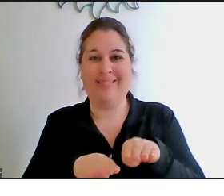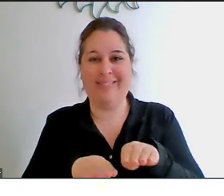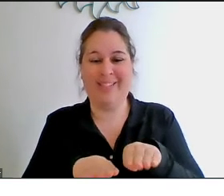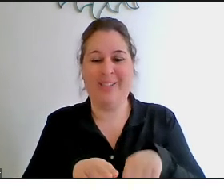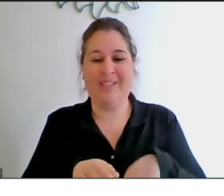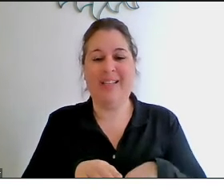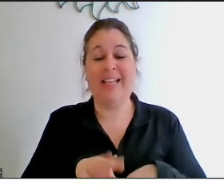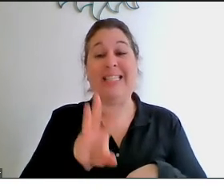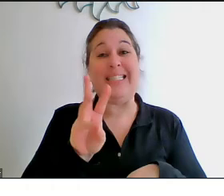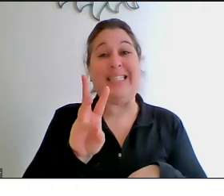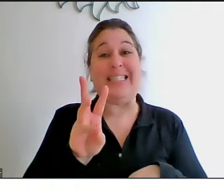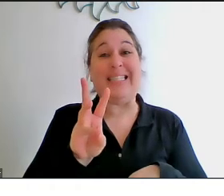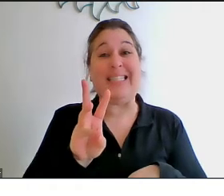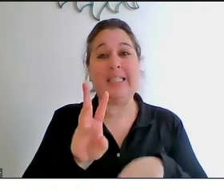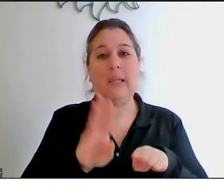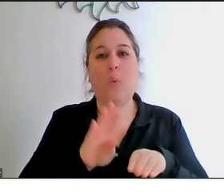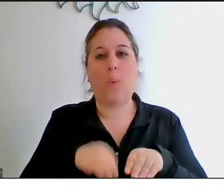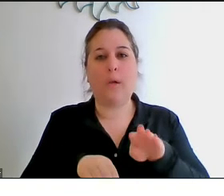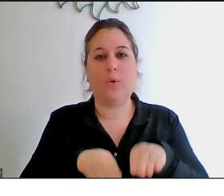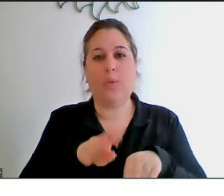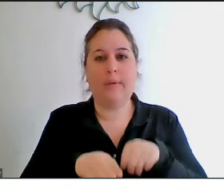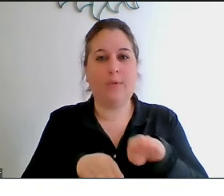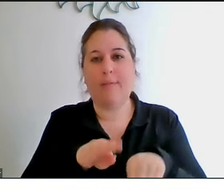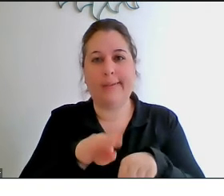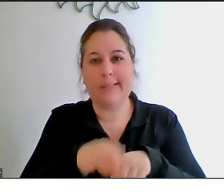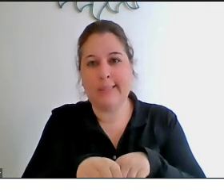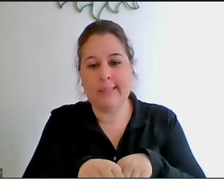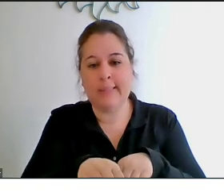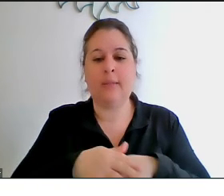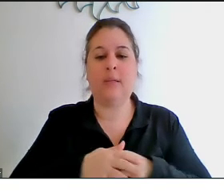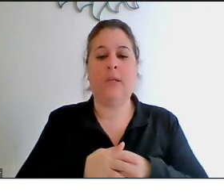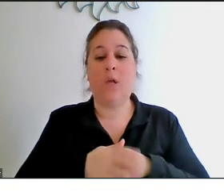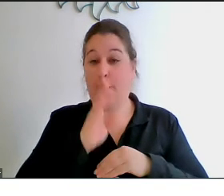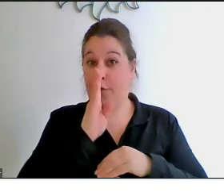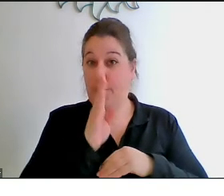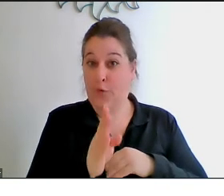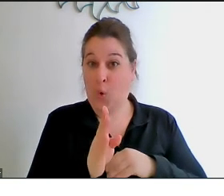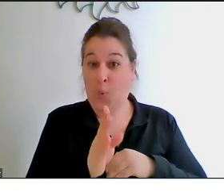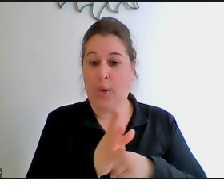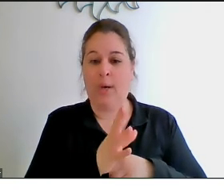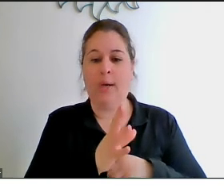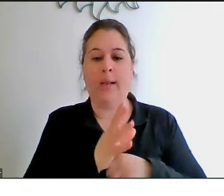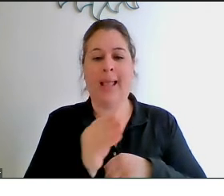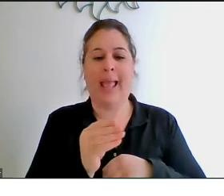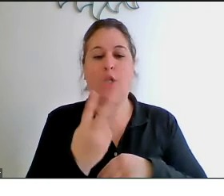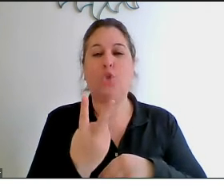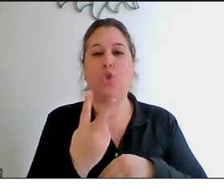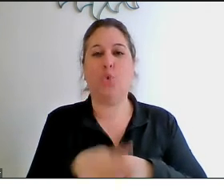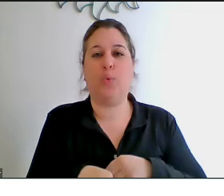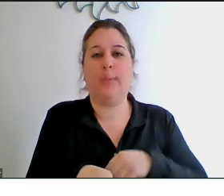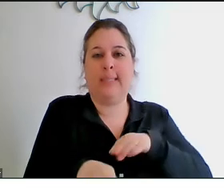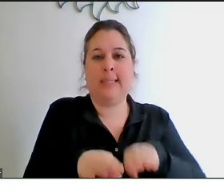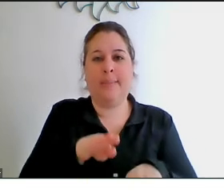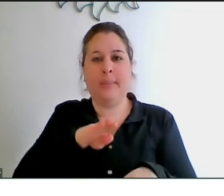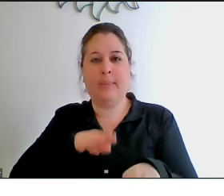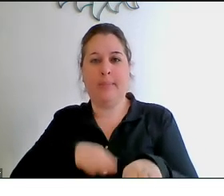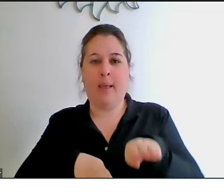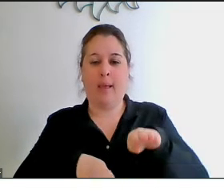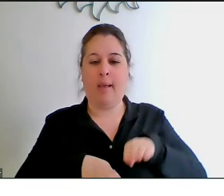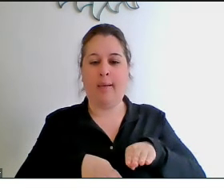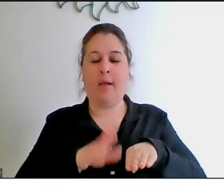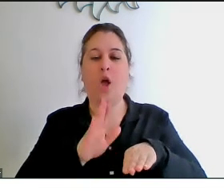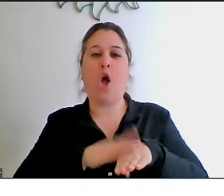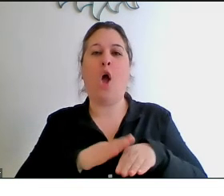on the number line. Where does she land? Okay. Well, we walk forward